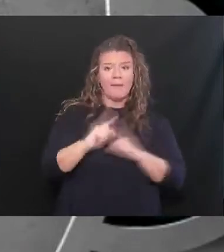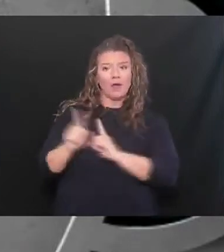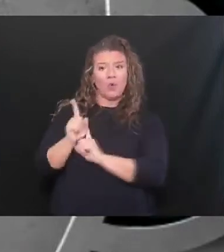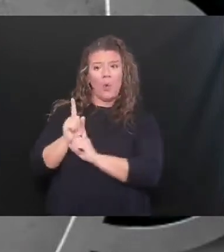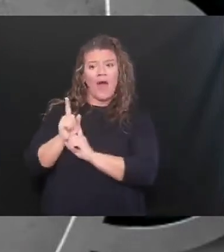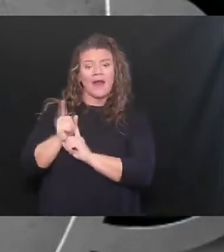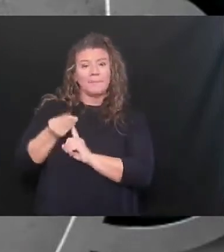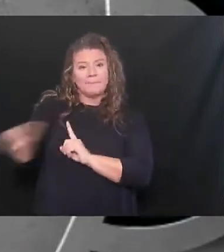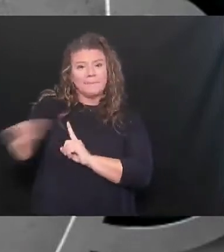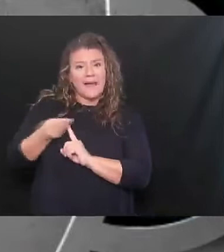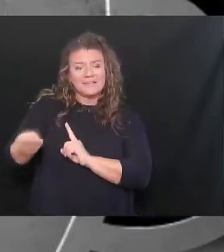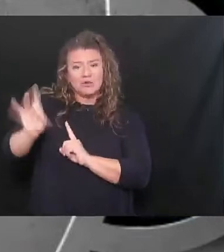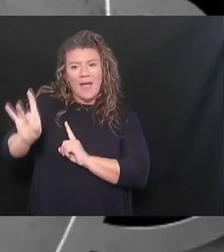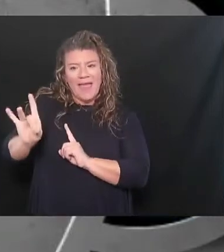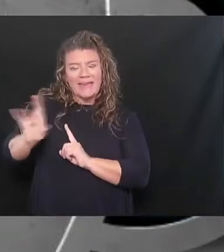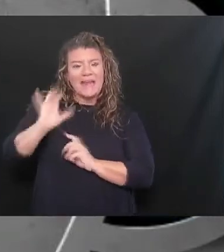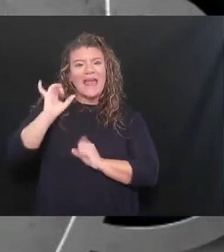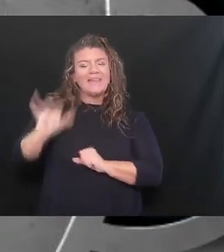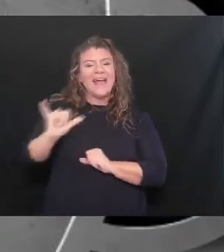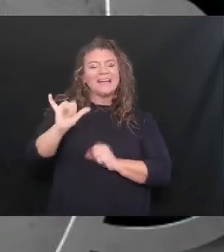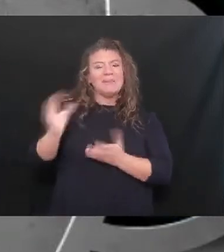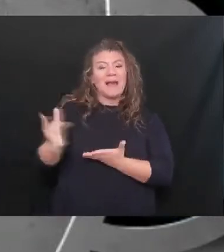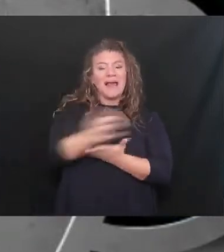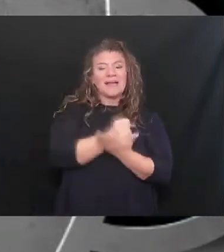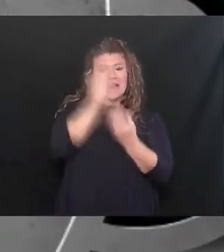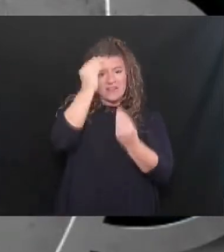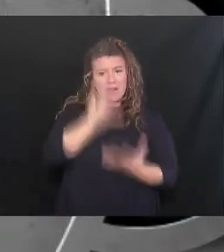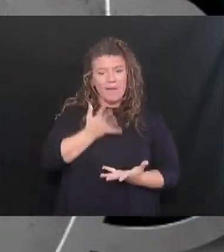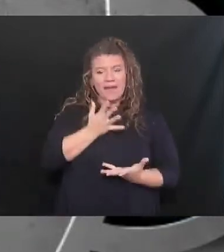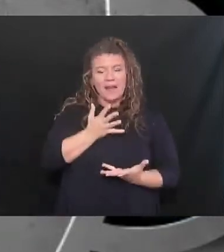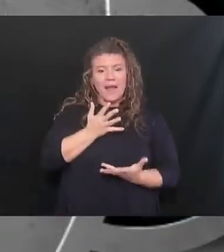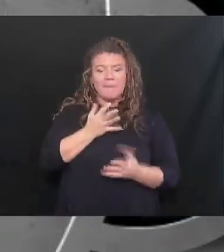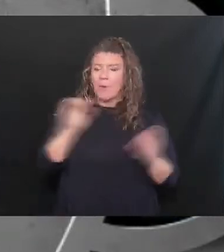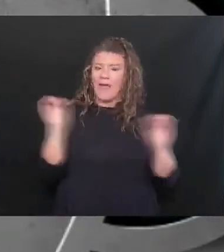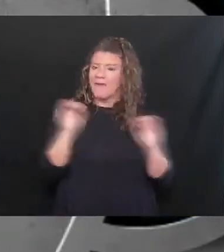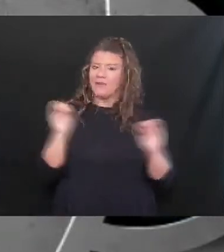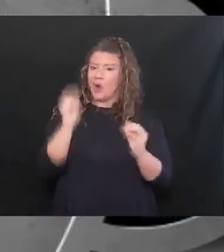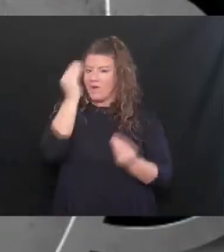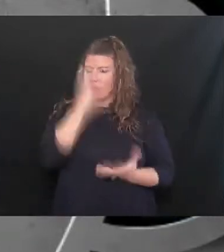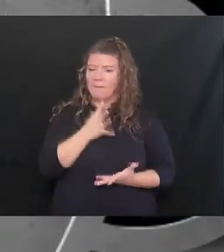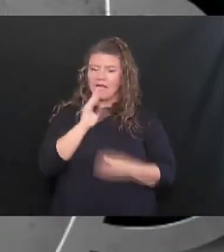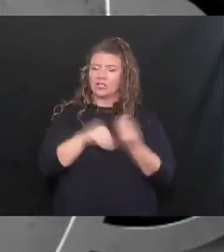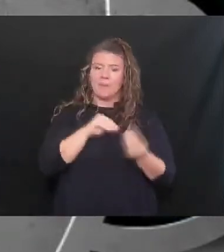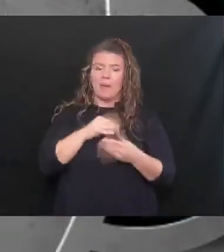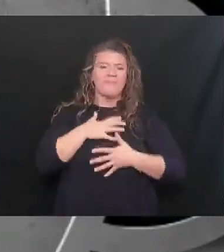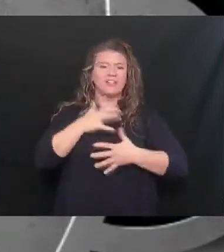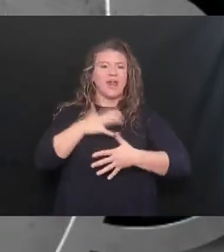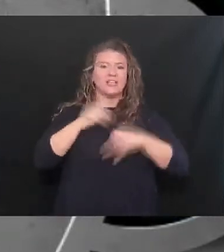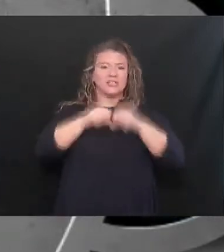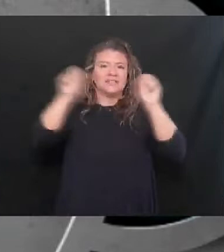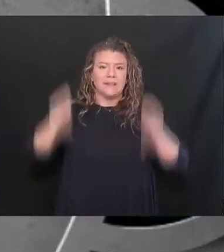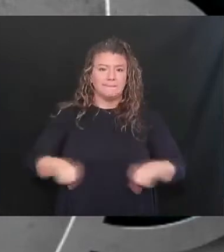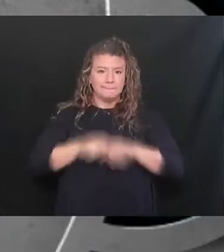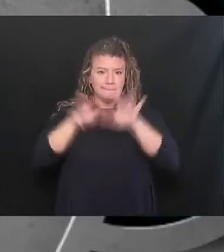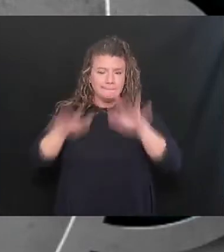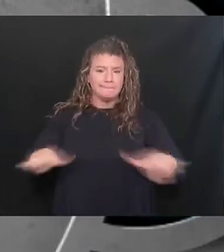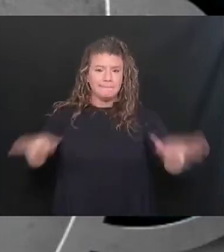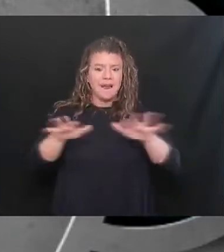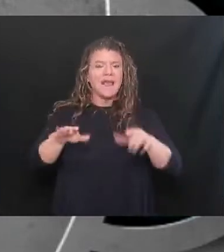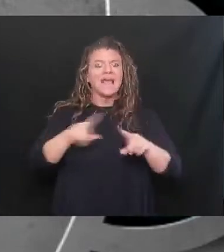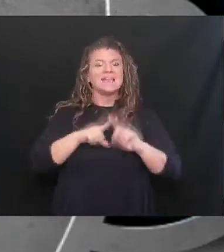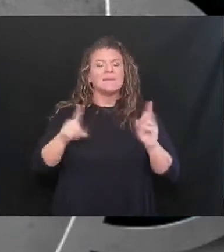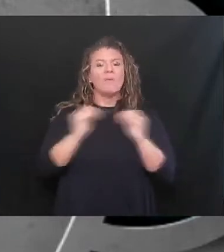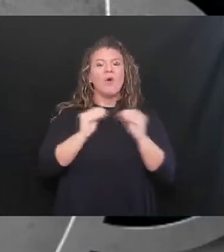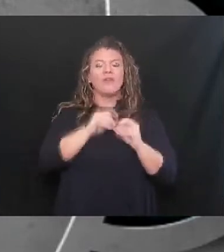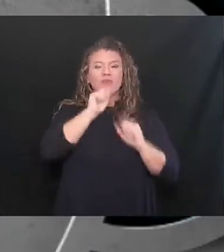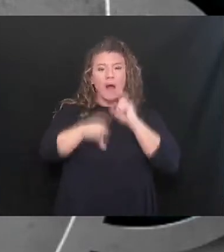the information that we have. But there's no indication that it's spreading through a ventilation system or anything. So it's just the respiratory droplets that we know of